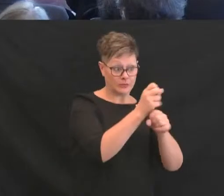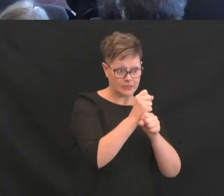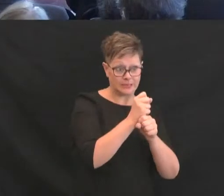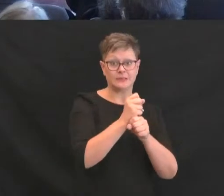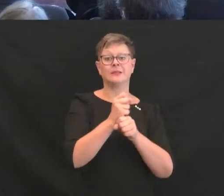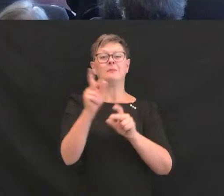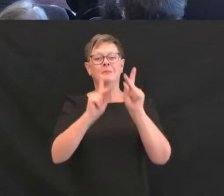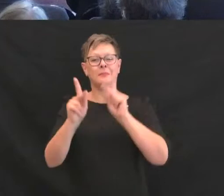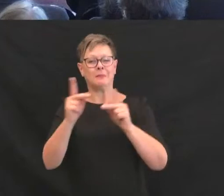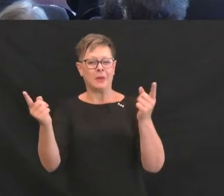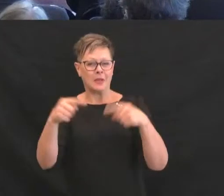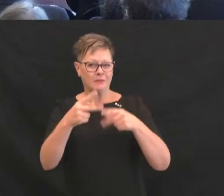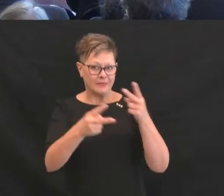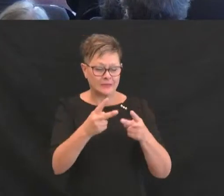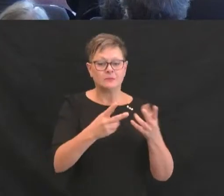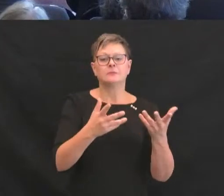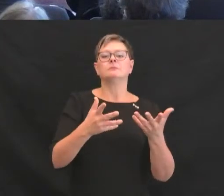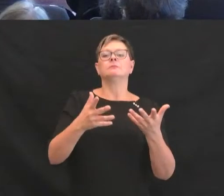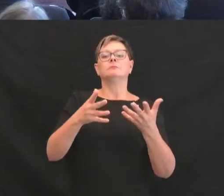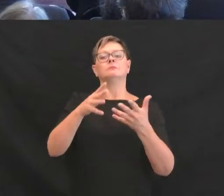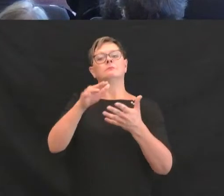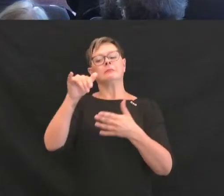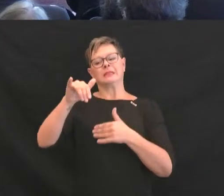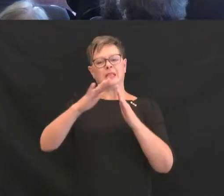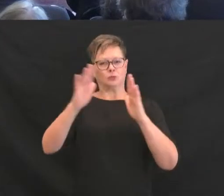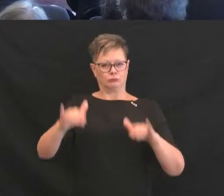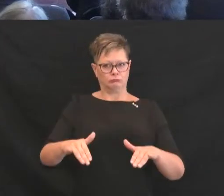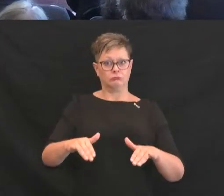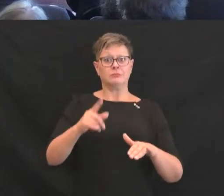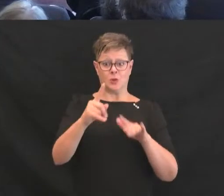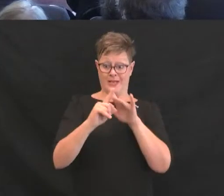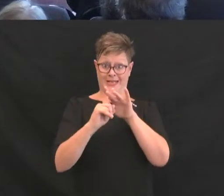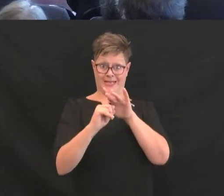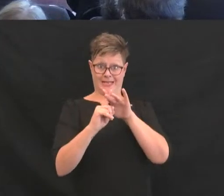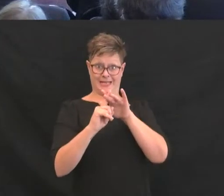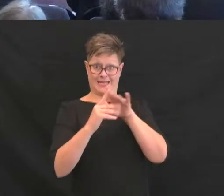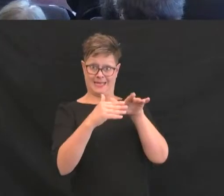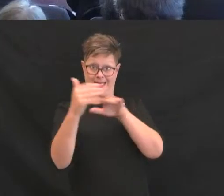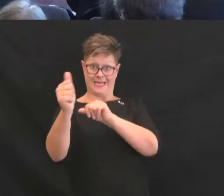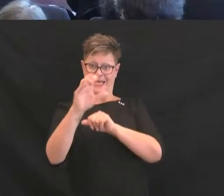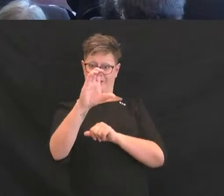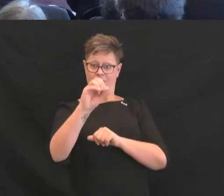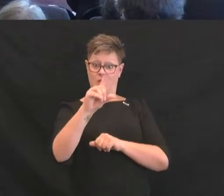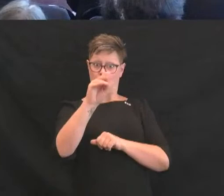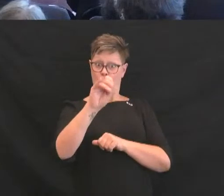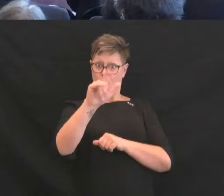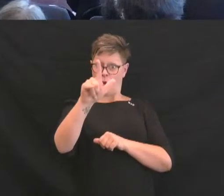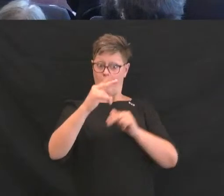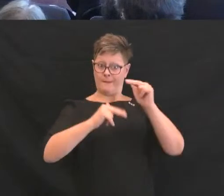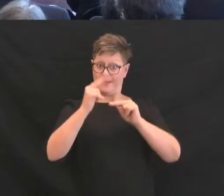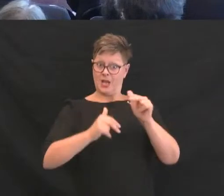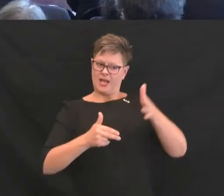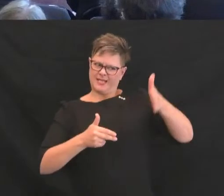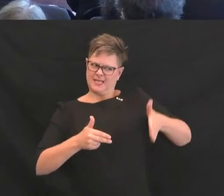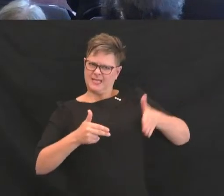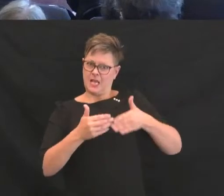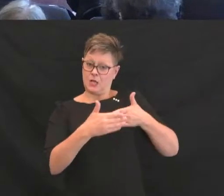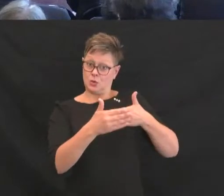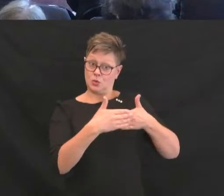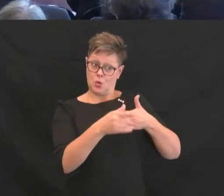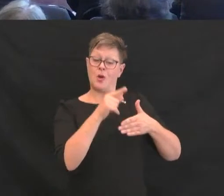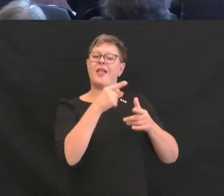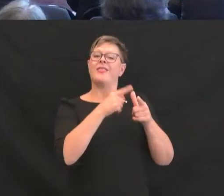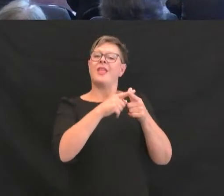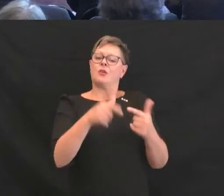Government House. You may exit the Colonial building the way you entered, through the basement side door, and upon arrival at Government